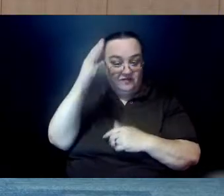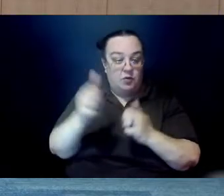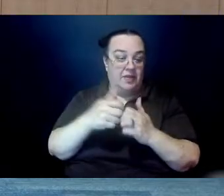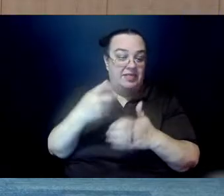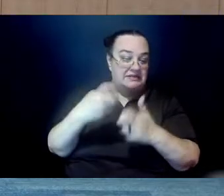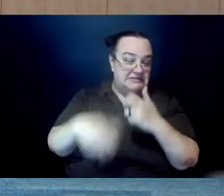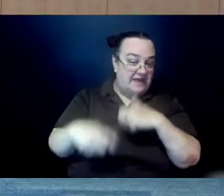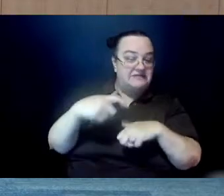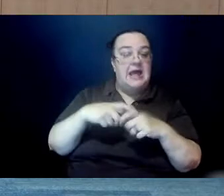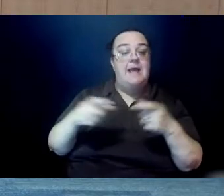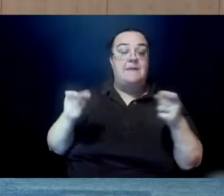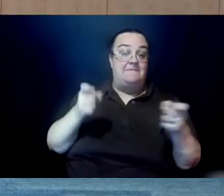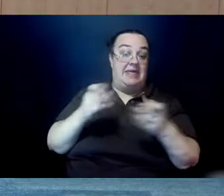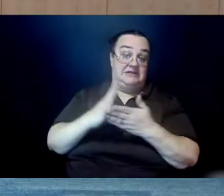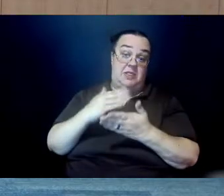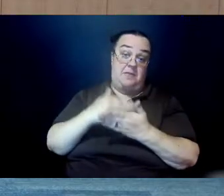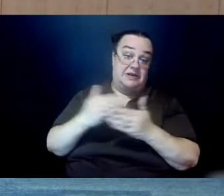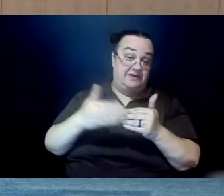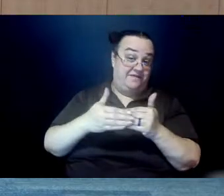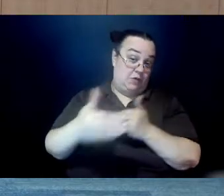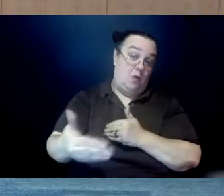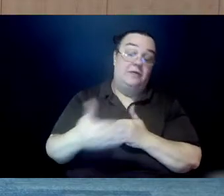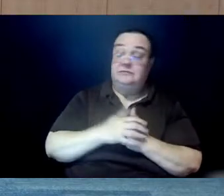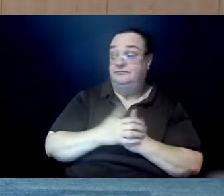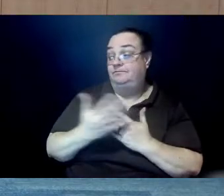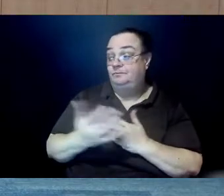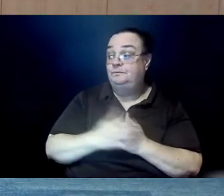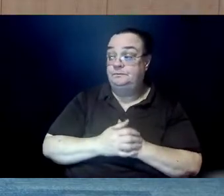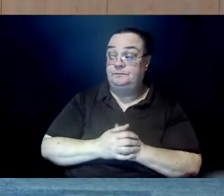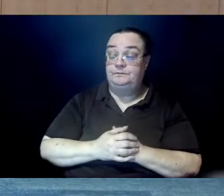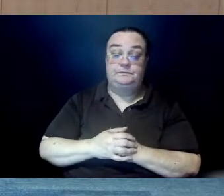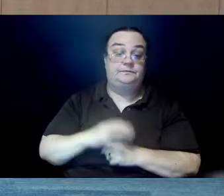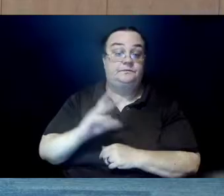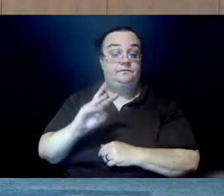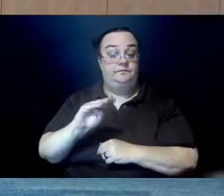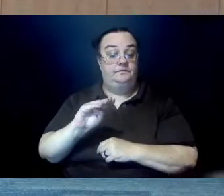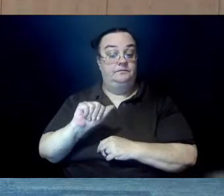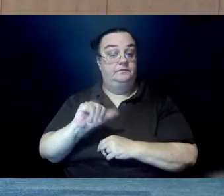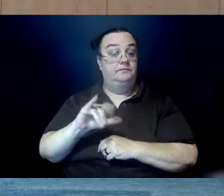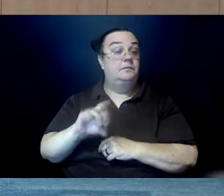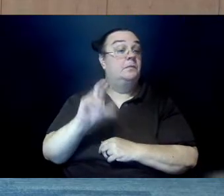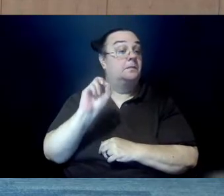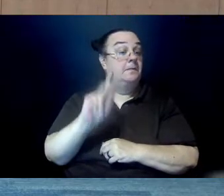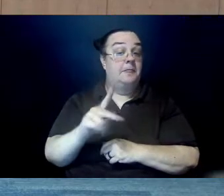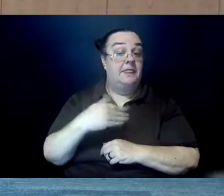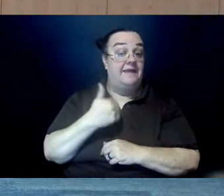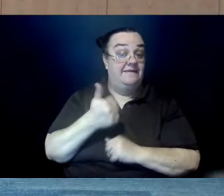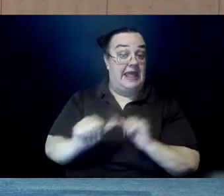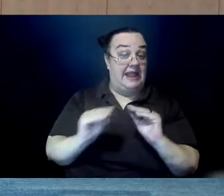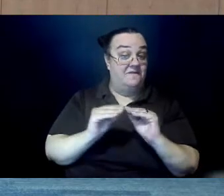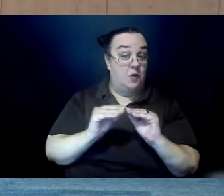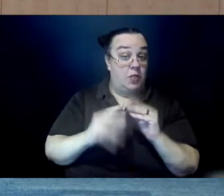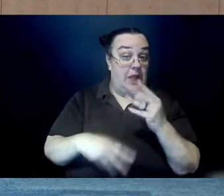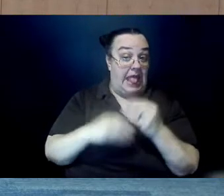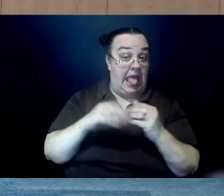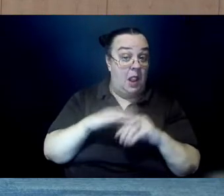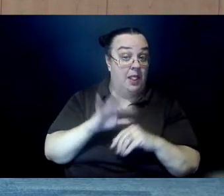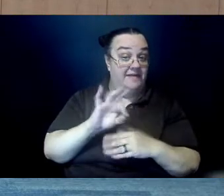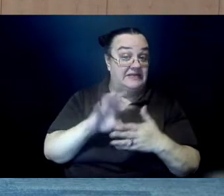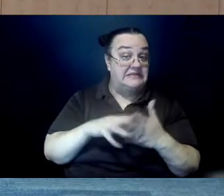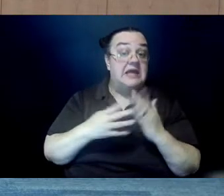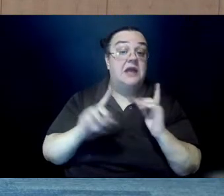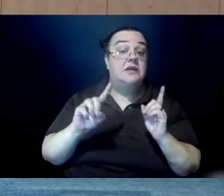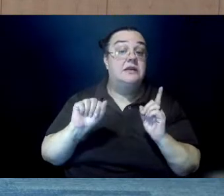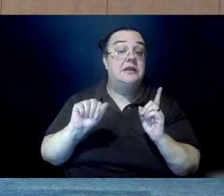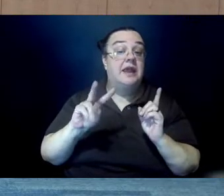managing this budget going forward. I yield back. All right, any Anything further on the fee schedule? David? No,